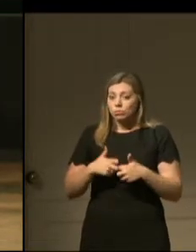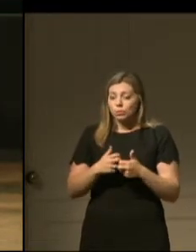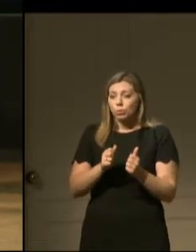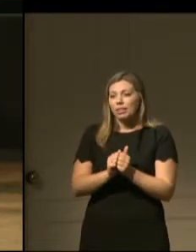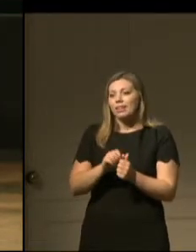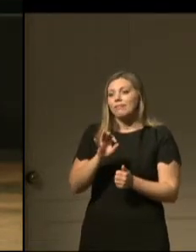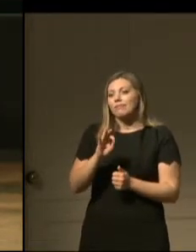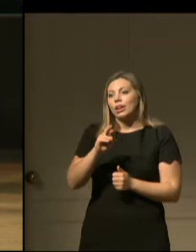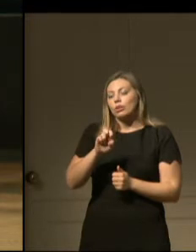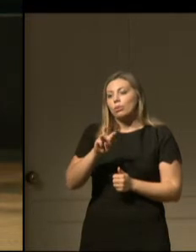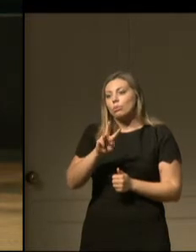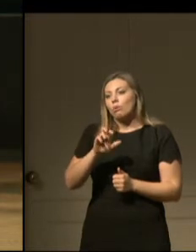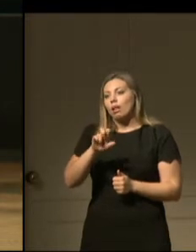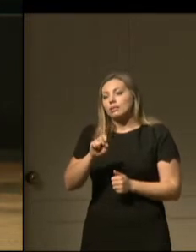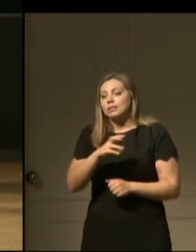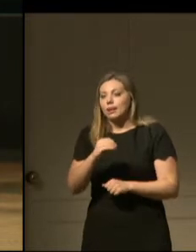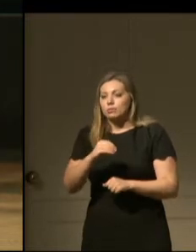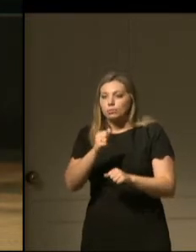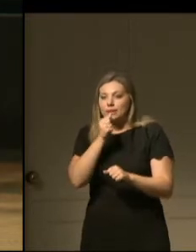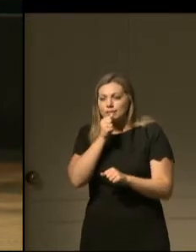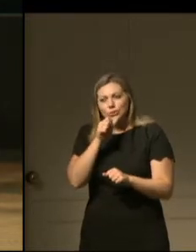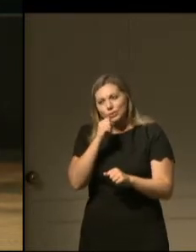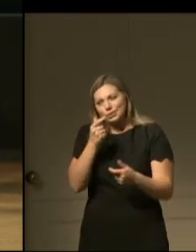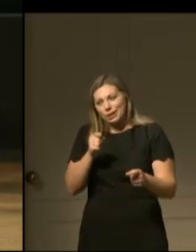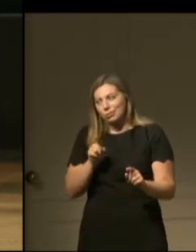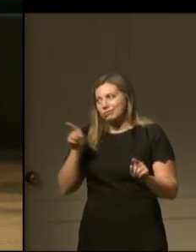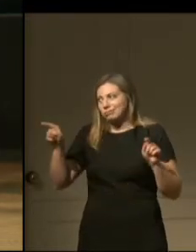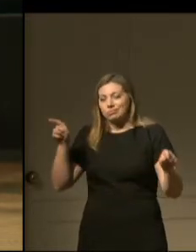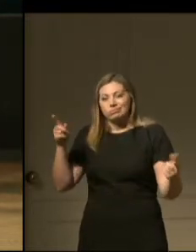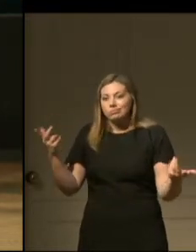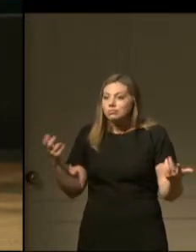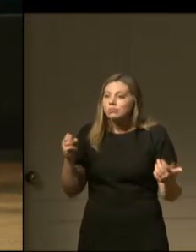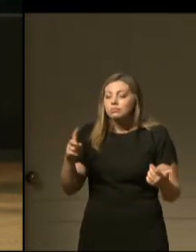firewalls and privacy that you don't have at some of the other levels.